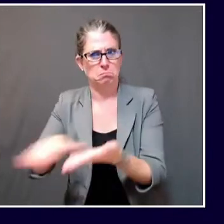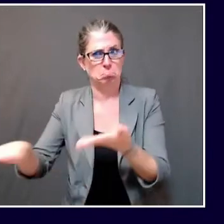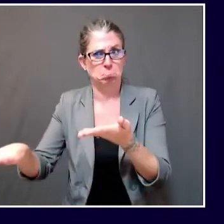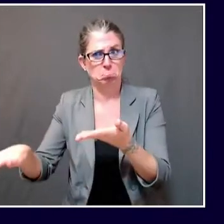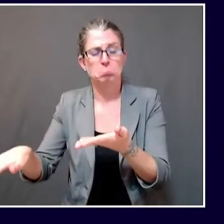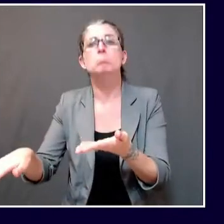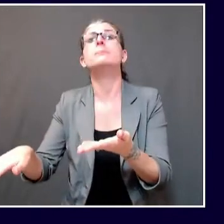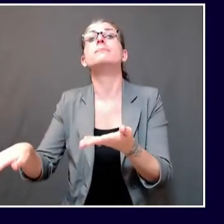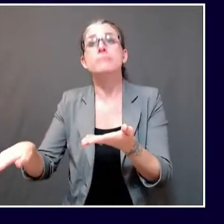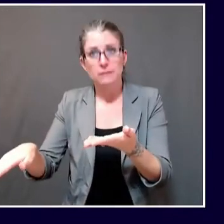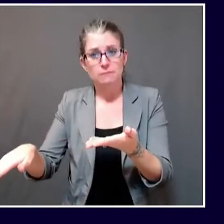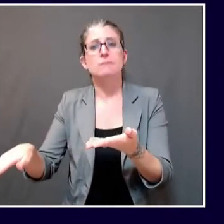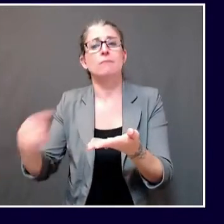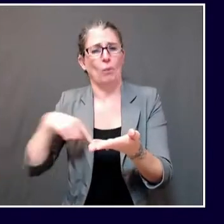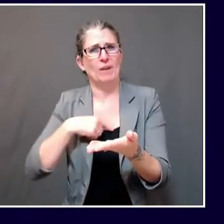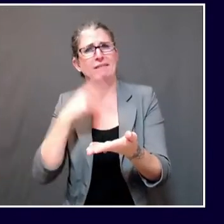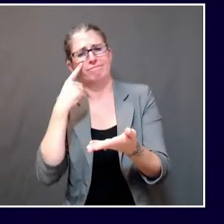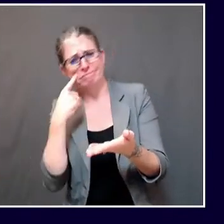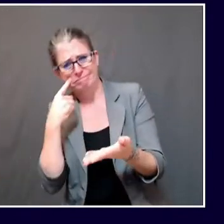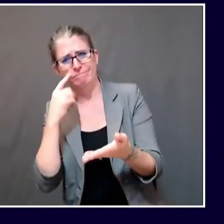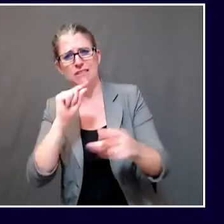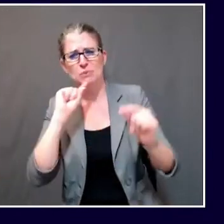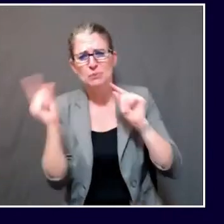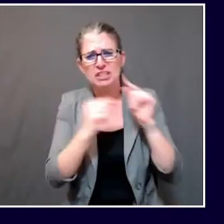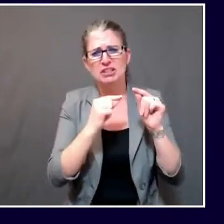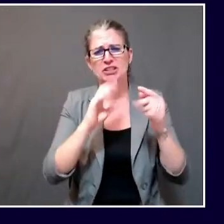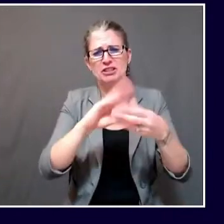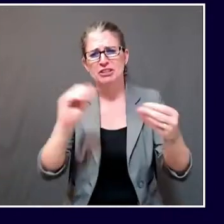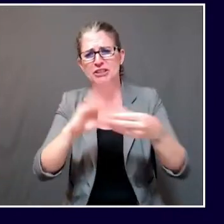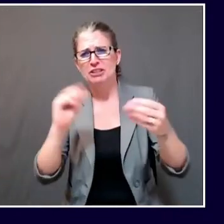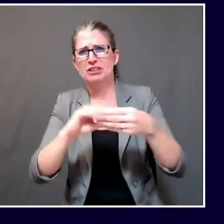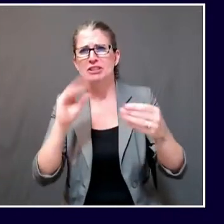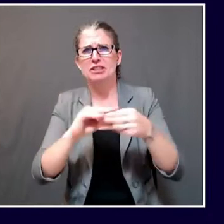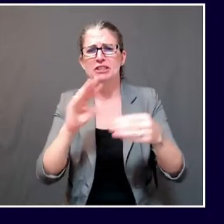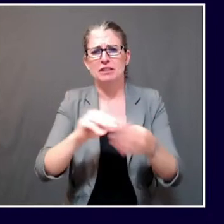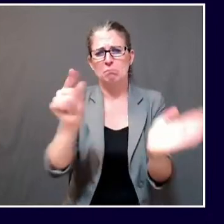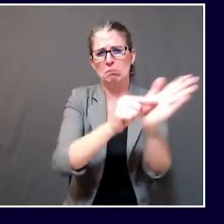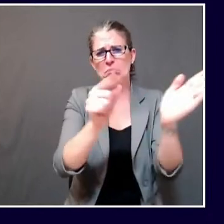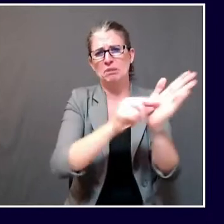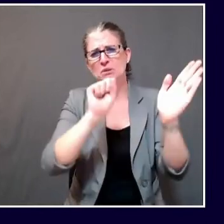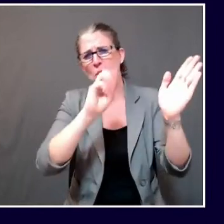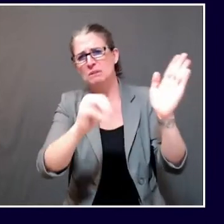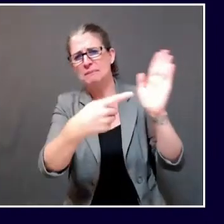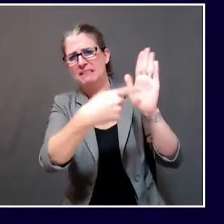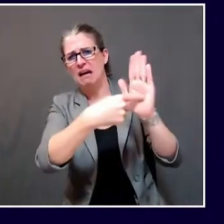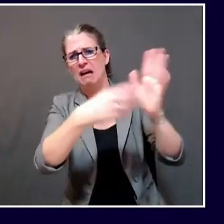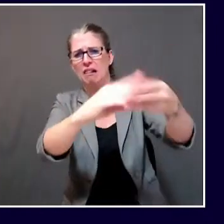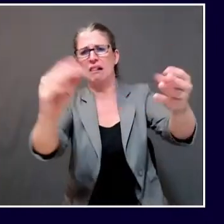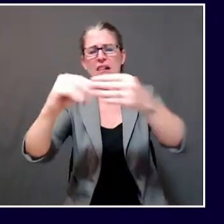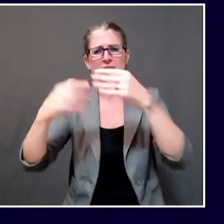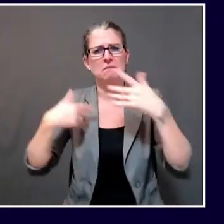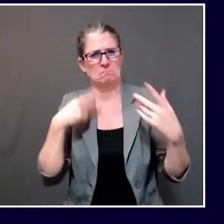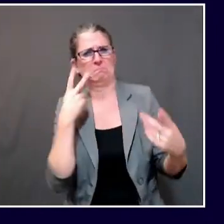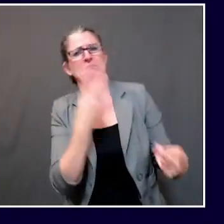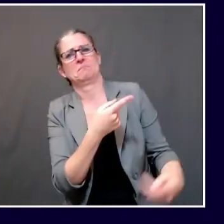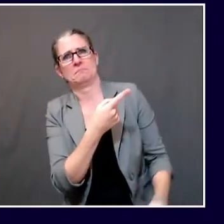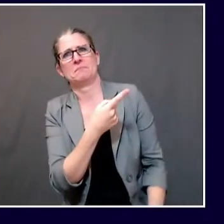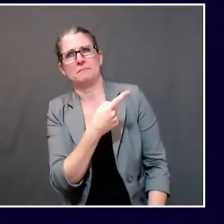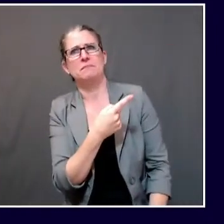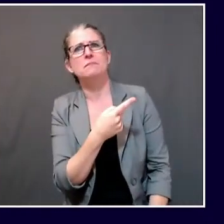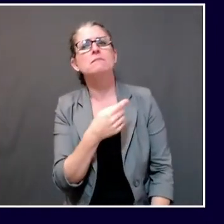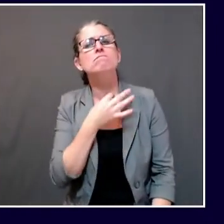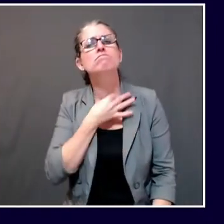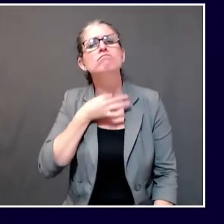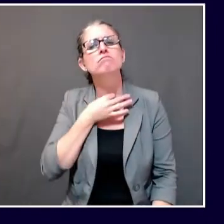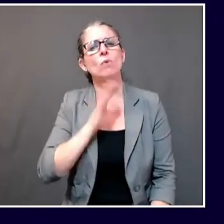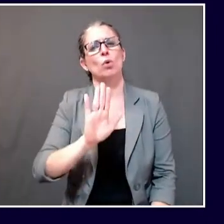longer infectious? When is it safe to interact with other people and you're not, quote, shedding the virus?